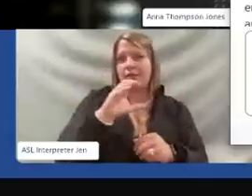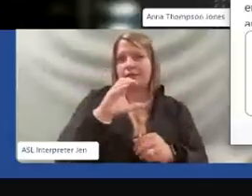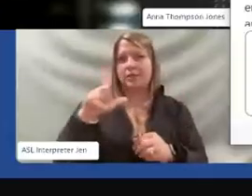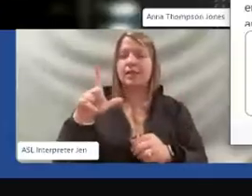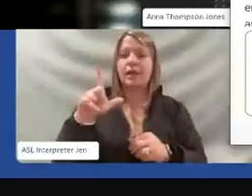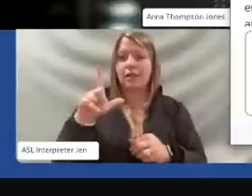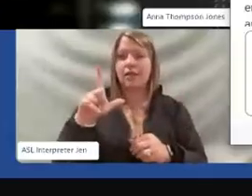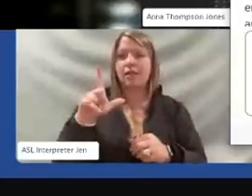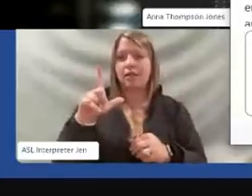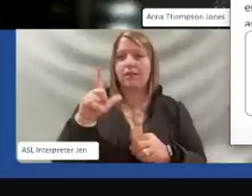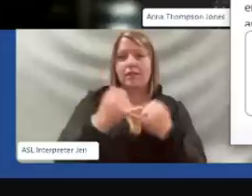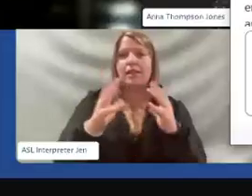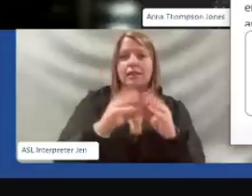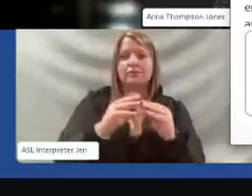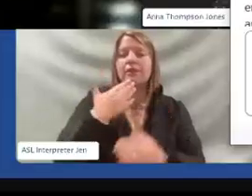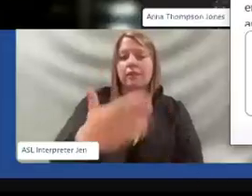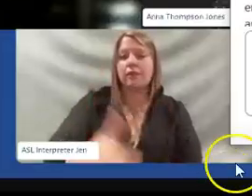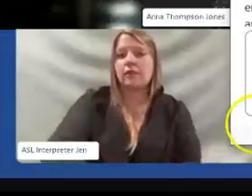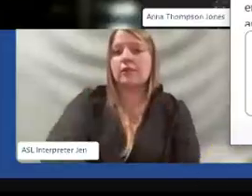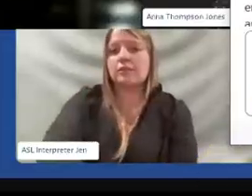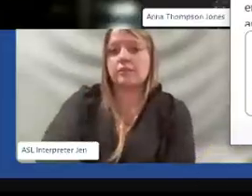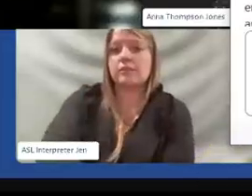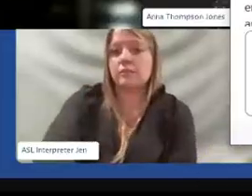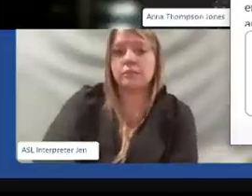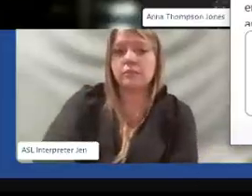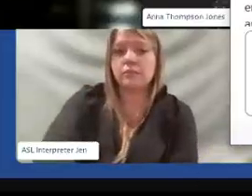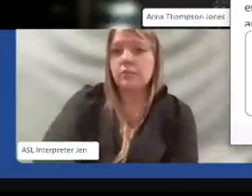our last meeting. Okay, thank you. You're welcome.